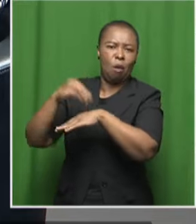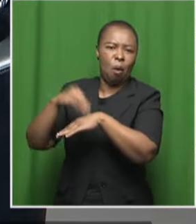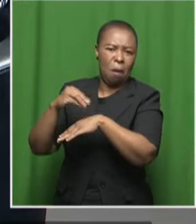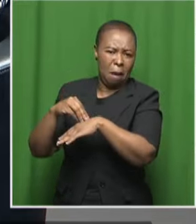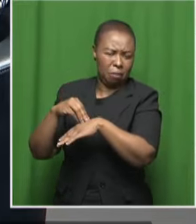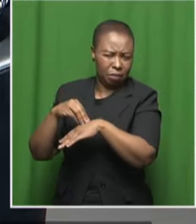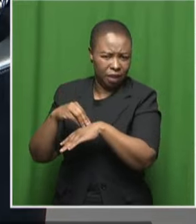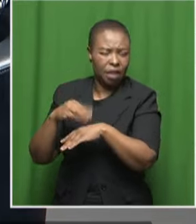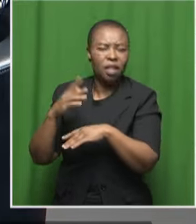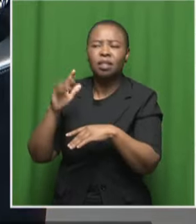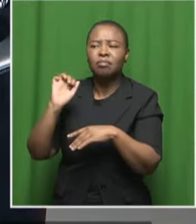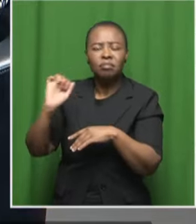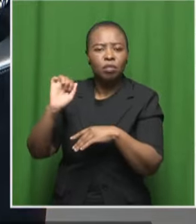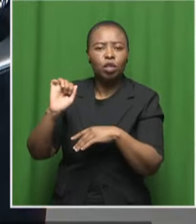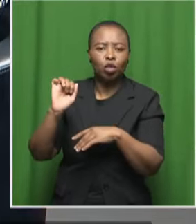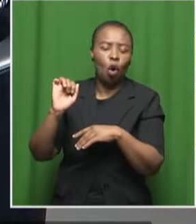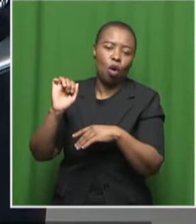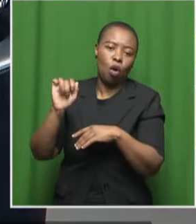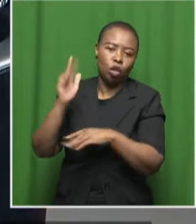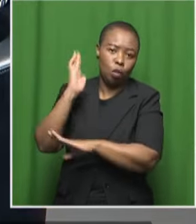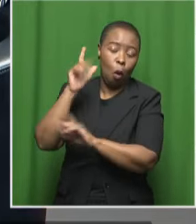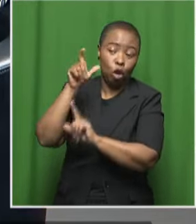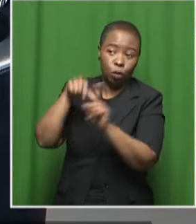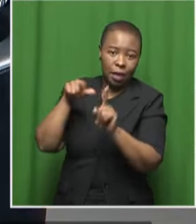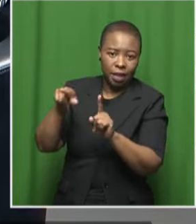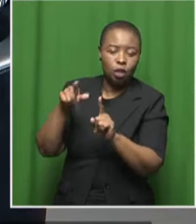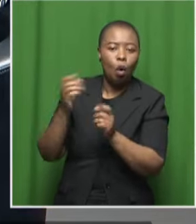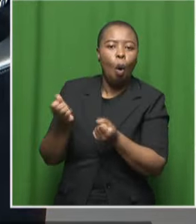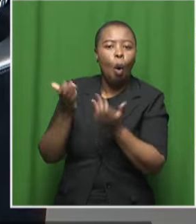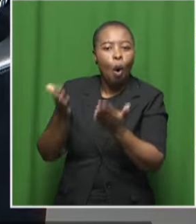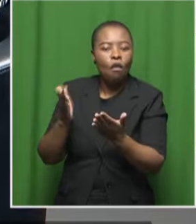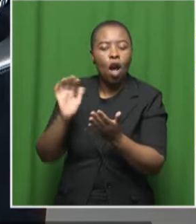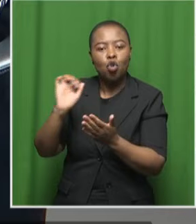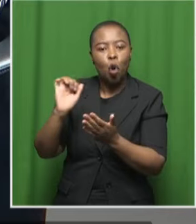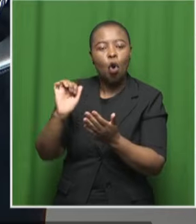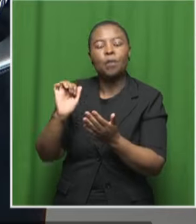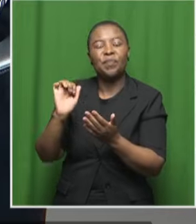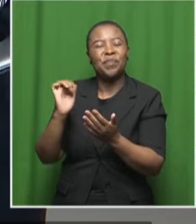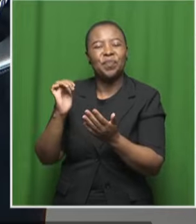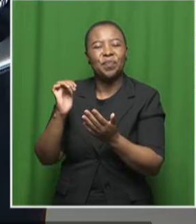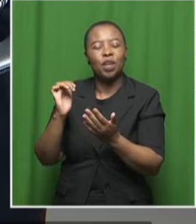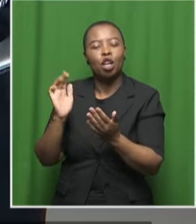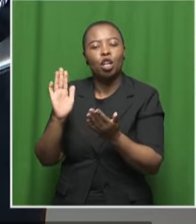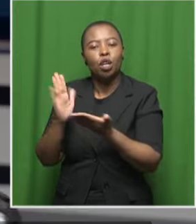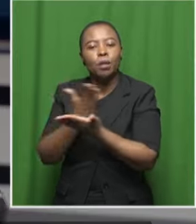Dee, I mean, you serve as a spokesperson. You're also offering your services through your music,